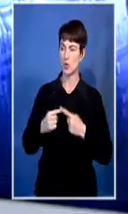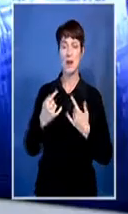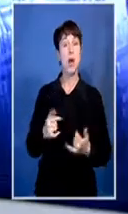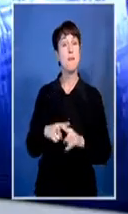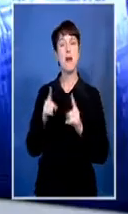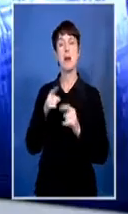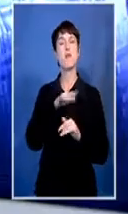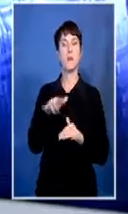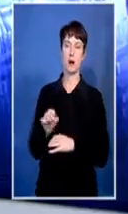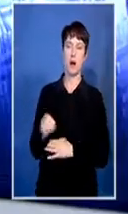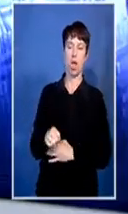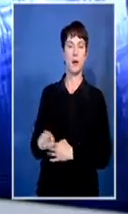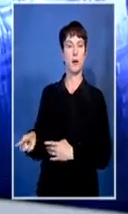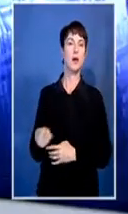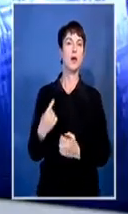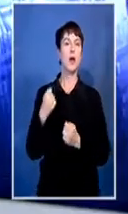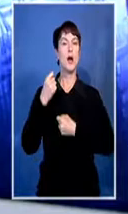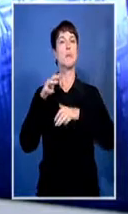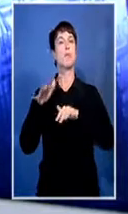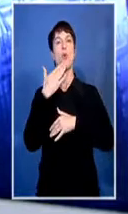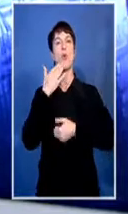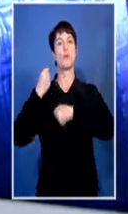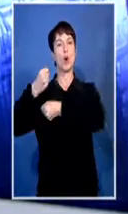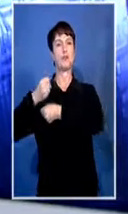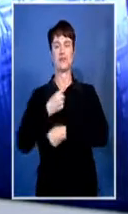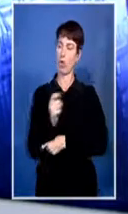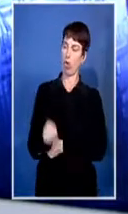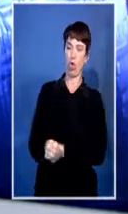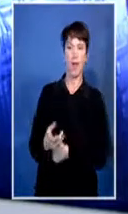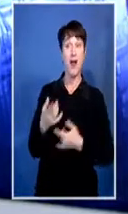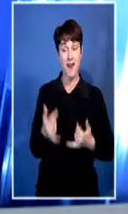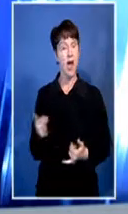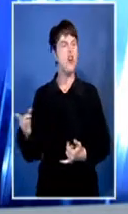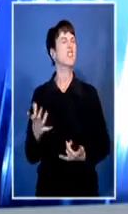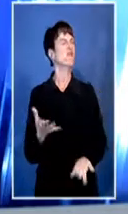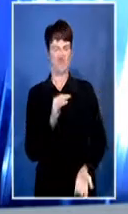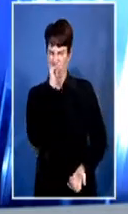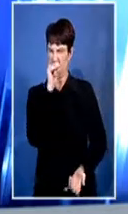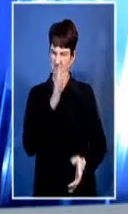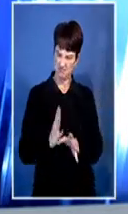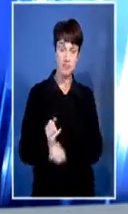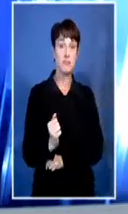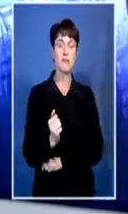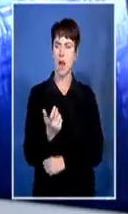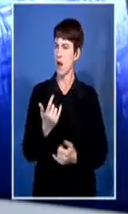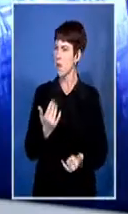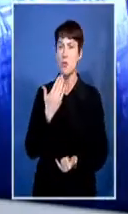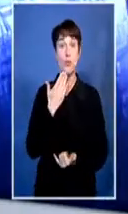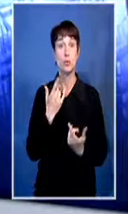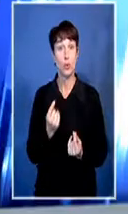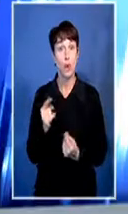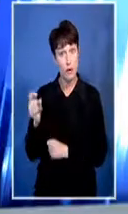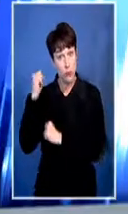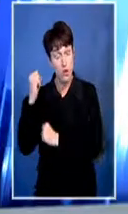seriously enough. Would you say then that this was their last resort, their only option? The protesters or the government? Well,